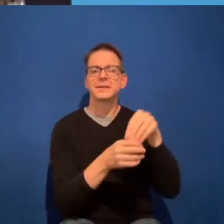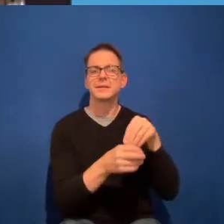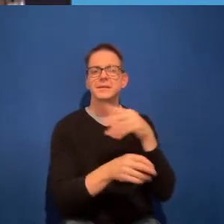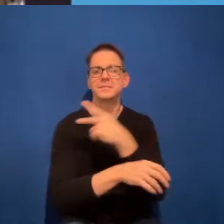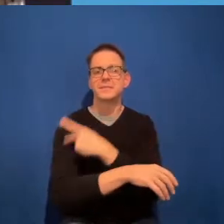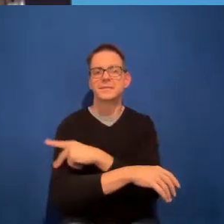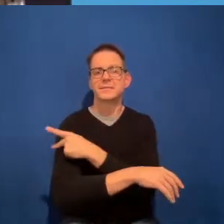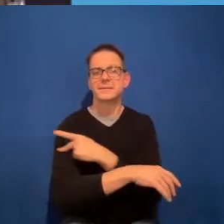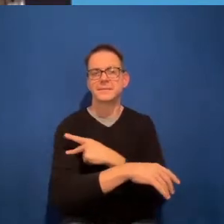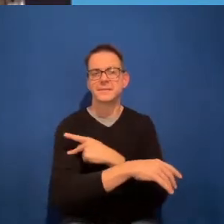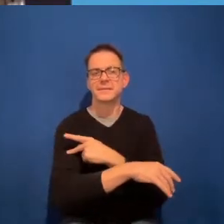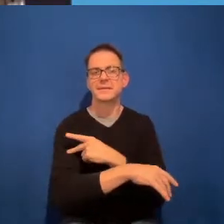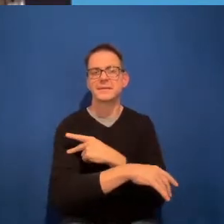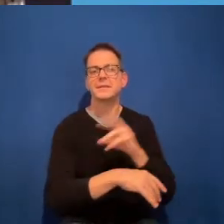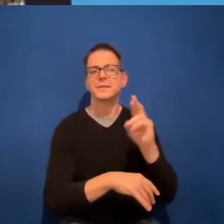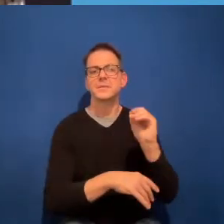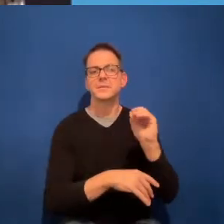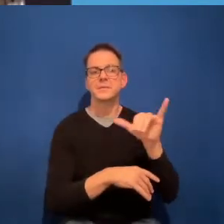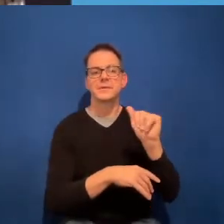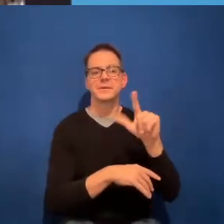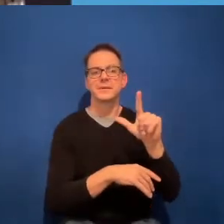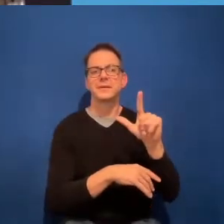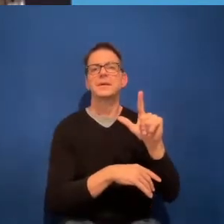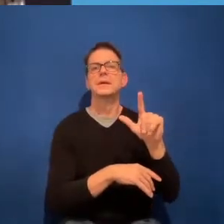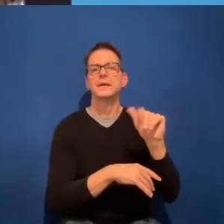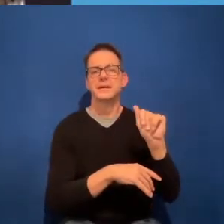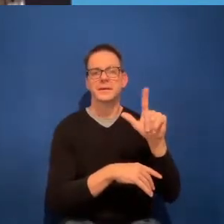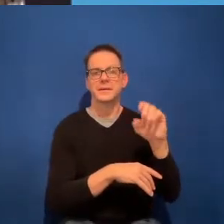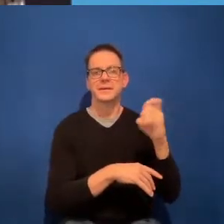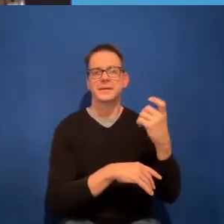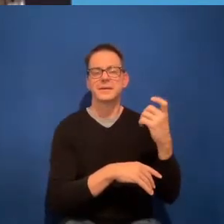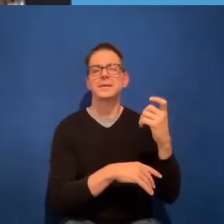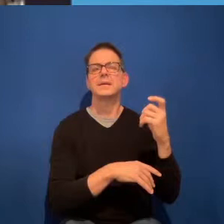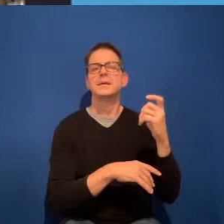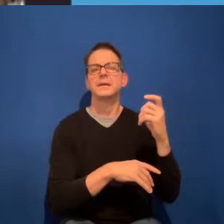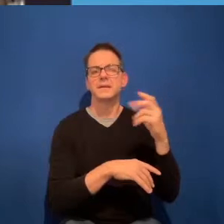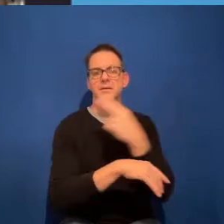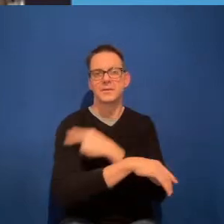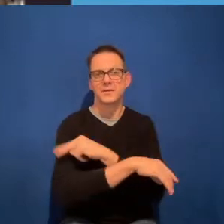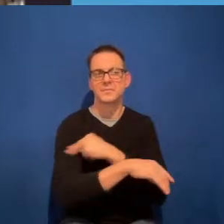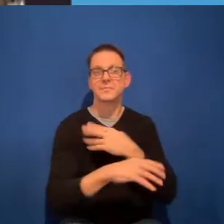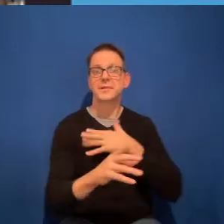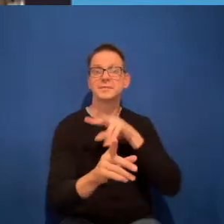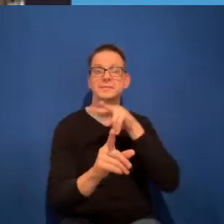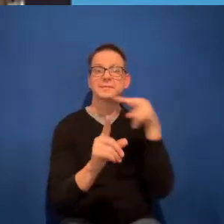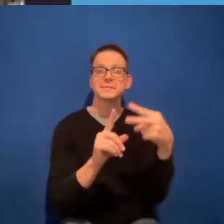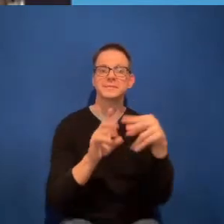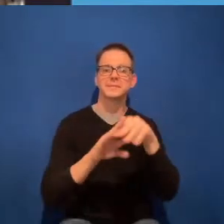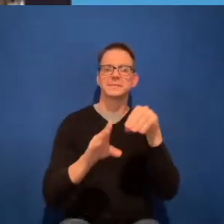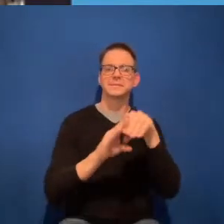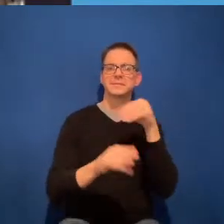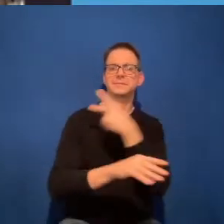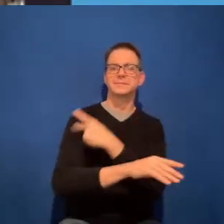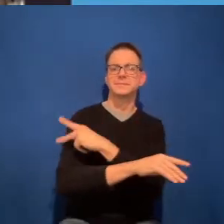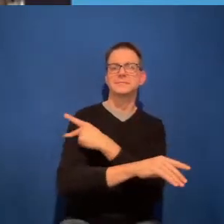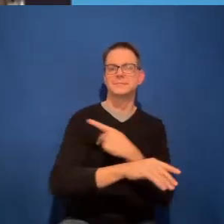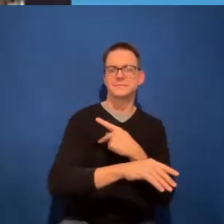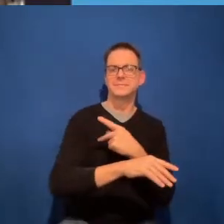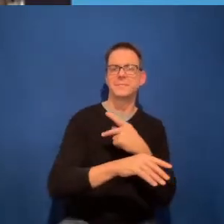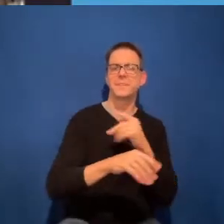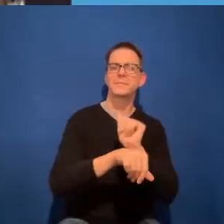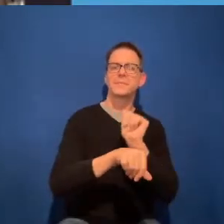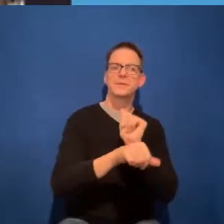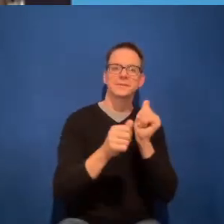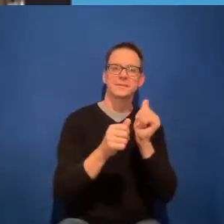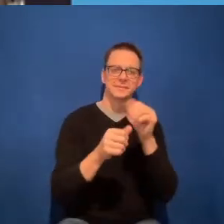and what I do in the COVID unit. But today I'm actually going to be speaking from the lens of an outpatient specialist who works in a clinic alongside 5 wonderful